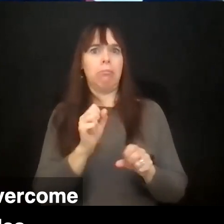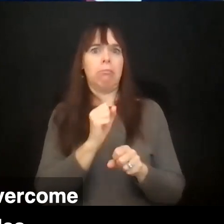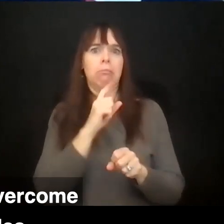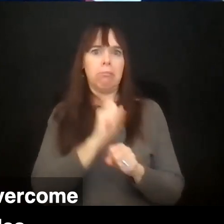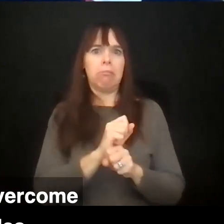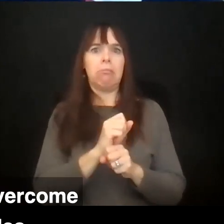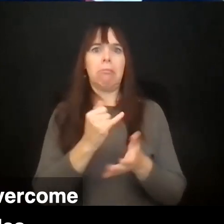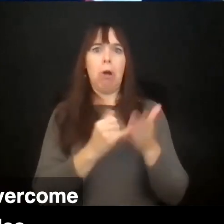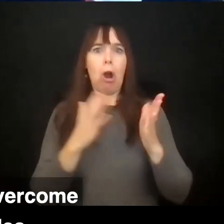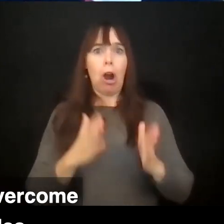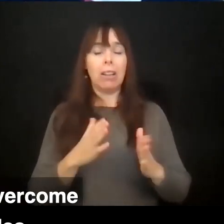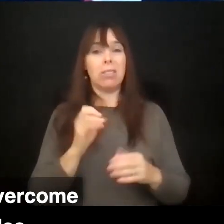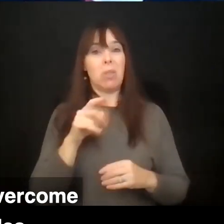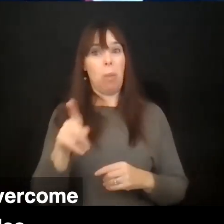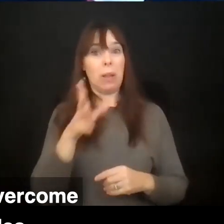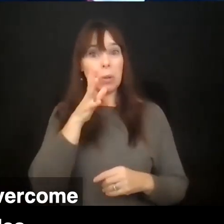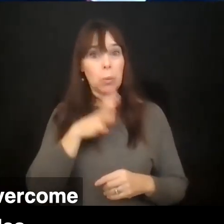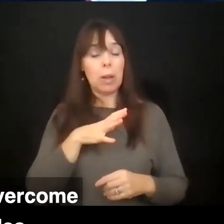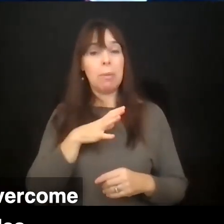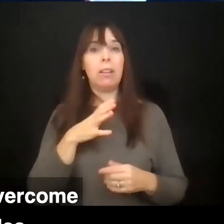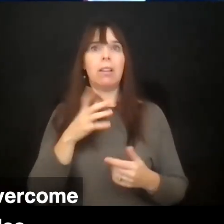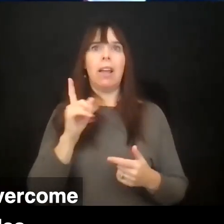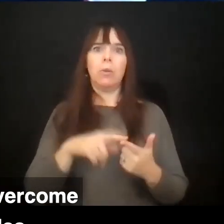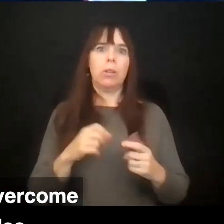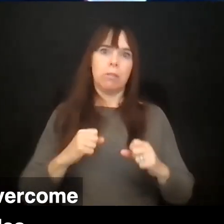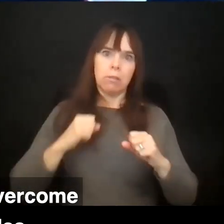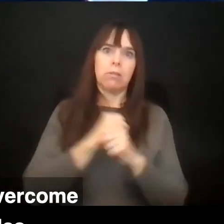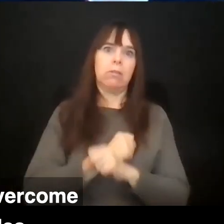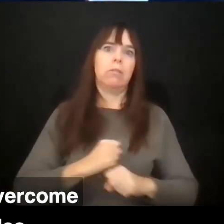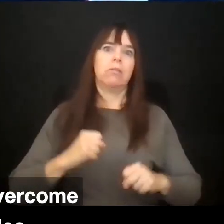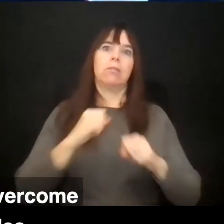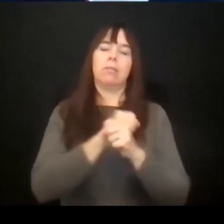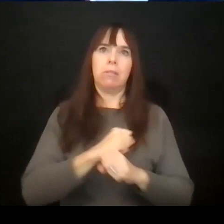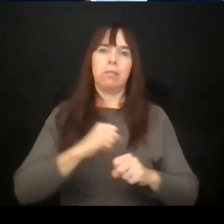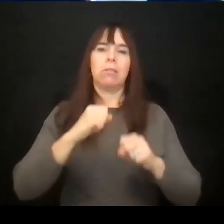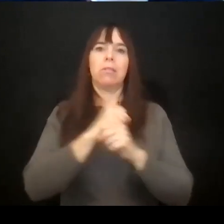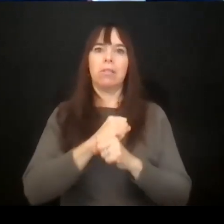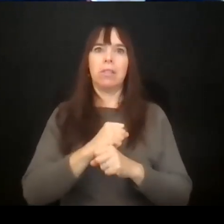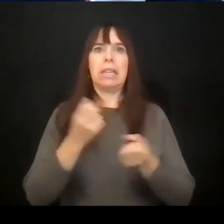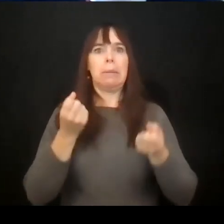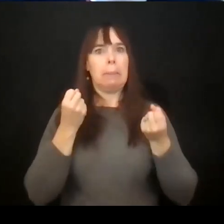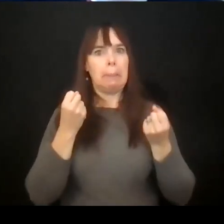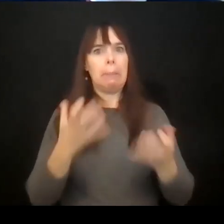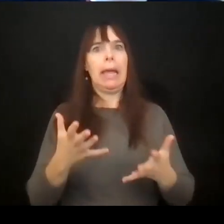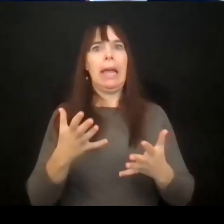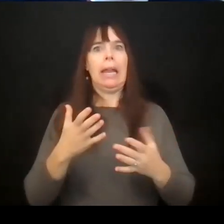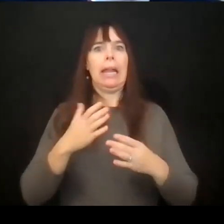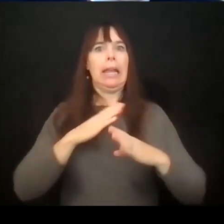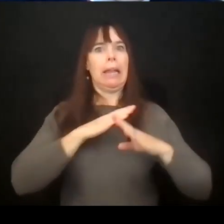these women had to overcome considerable